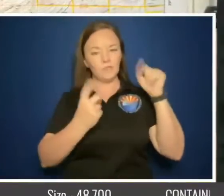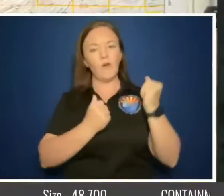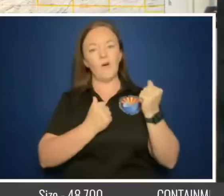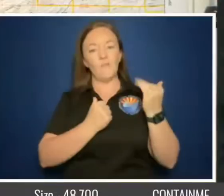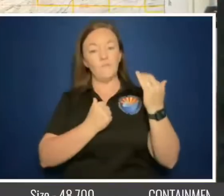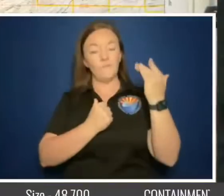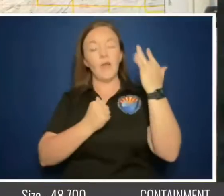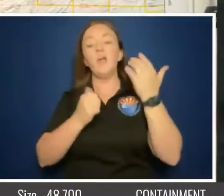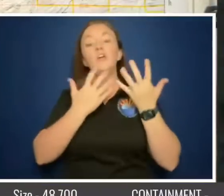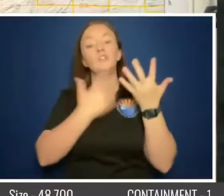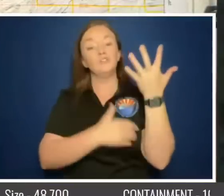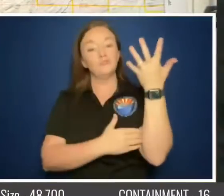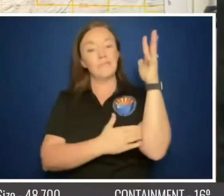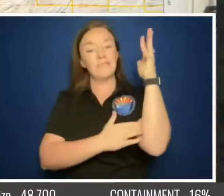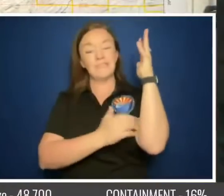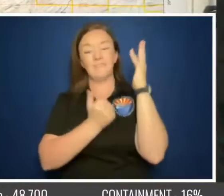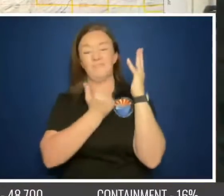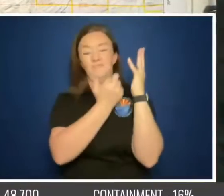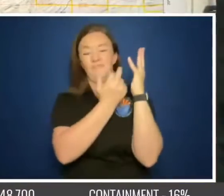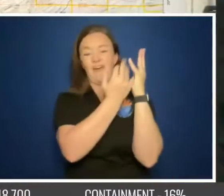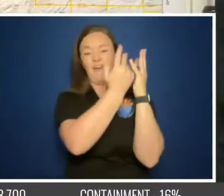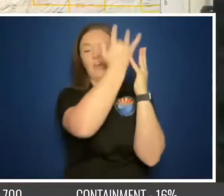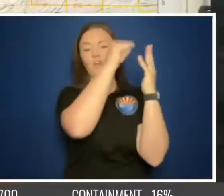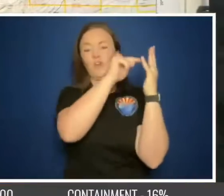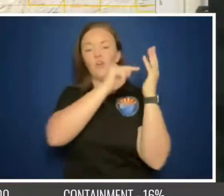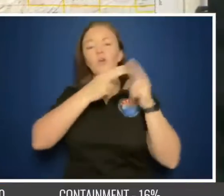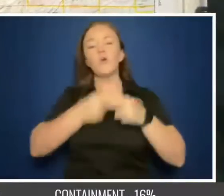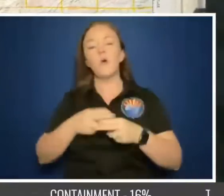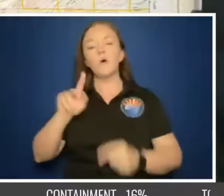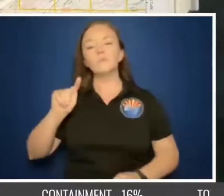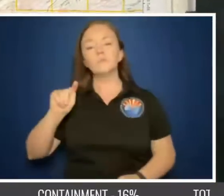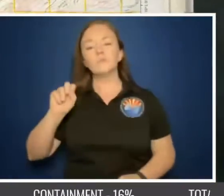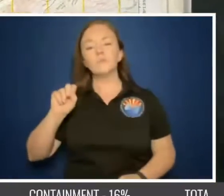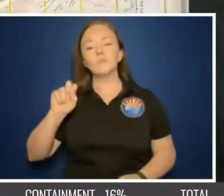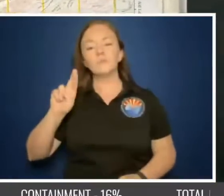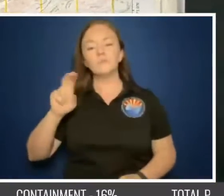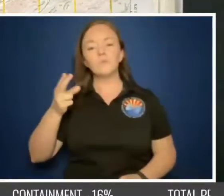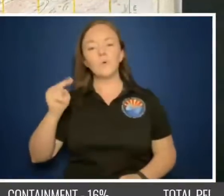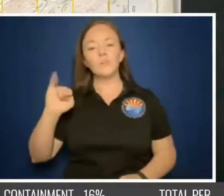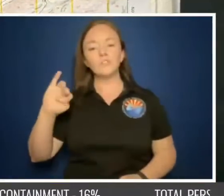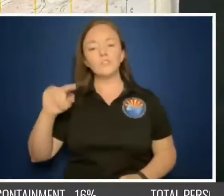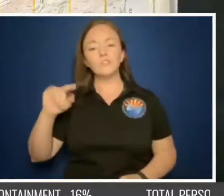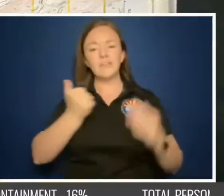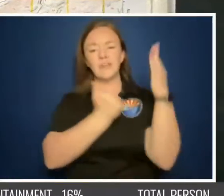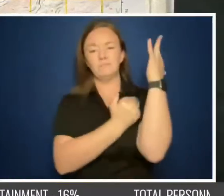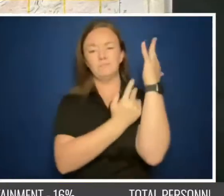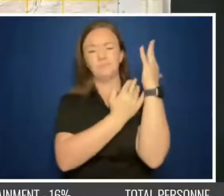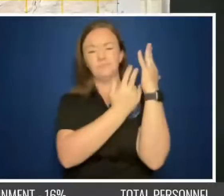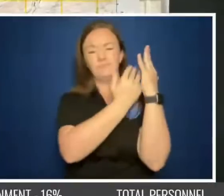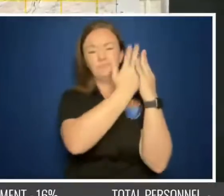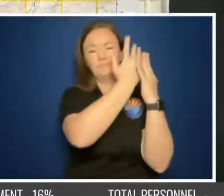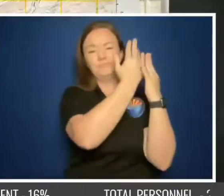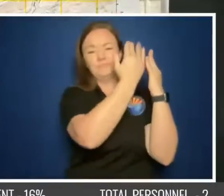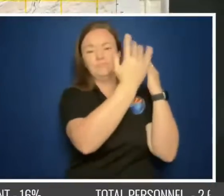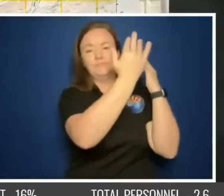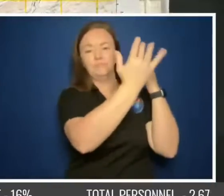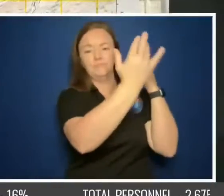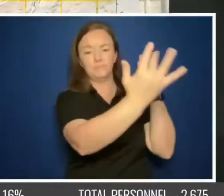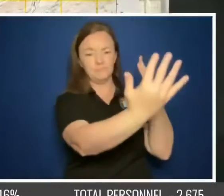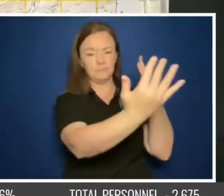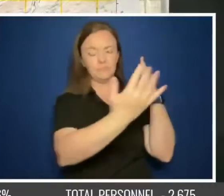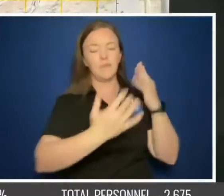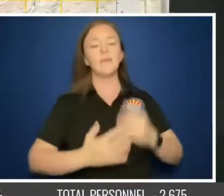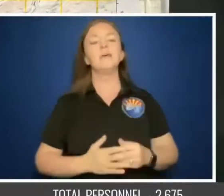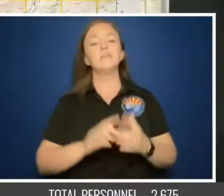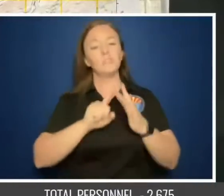or torching in groups, and it really started to move with some of the limited airflow that we